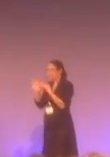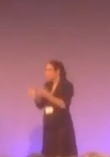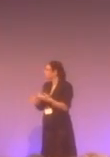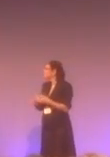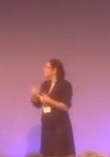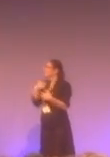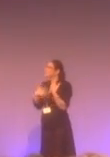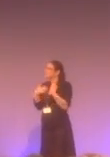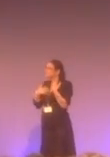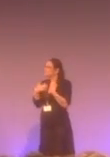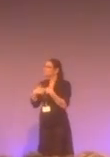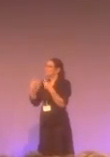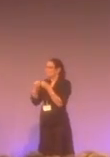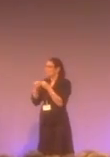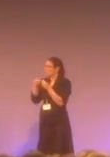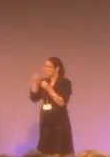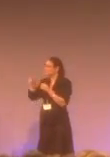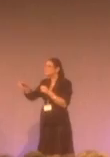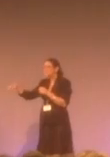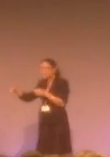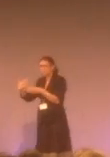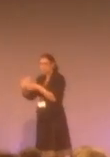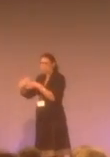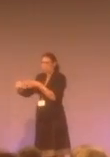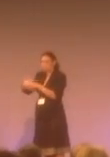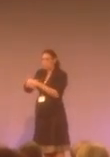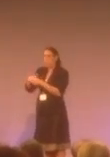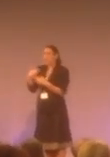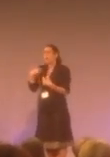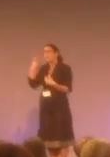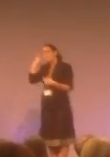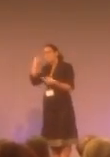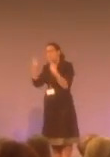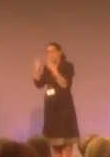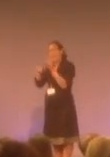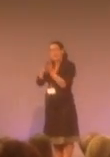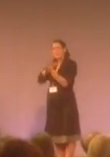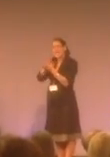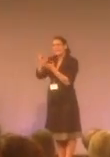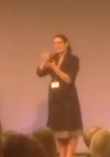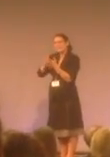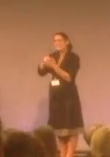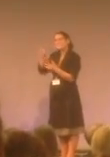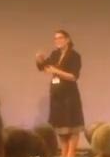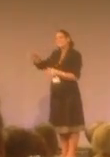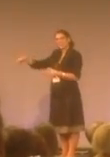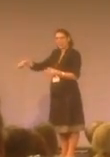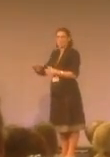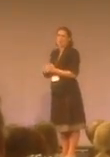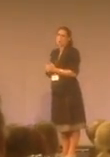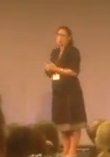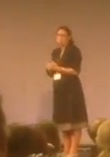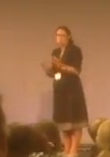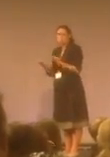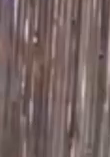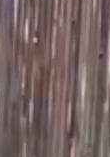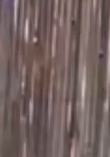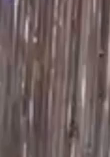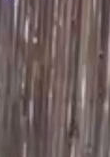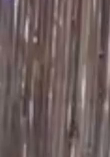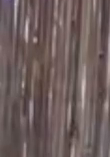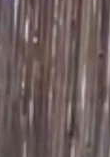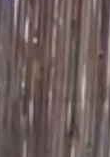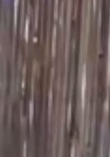in citizen empowerment, I was curious when I came across a project called NHS Citizen. It's all about connecting the public